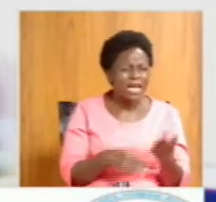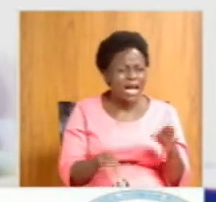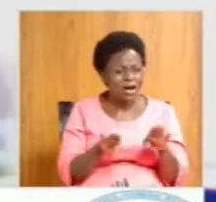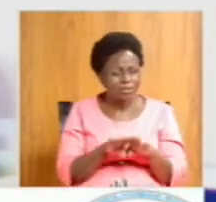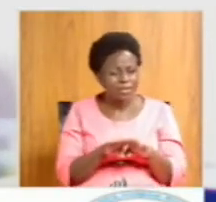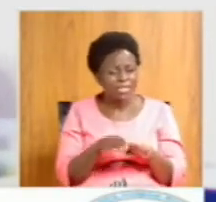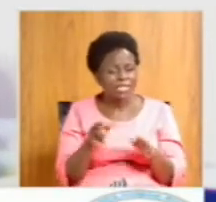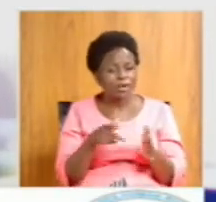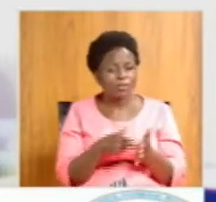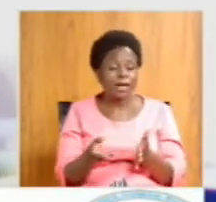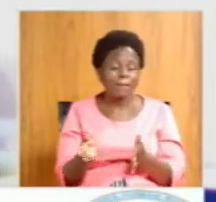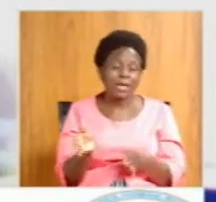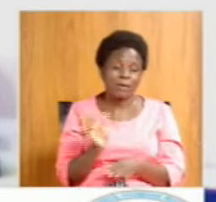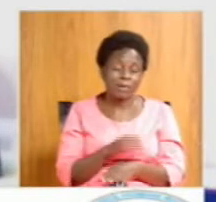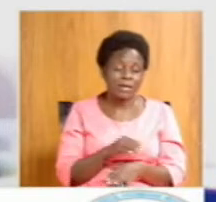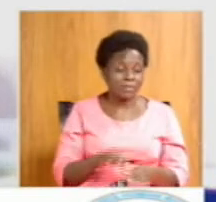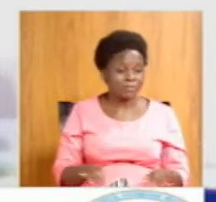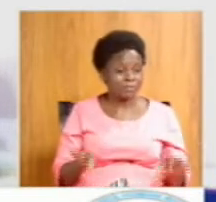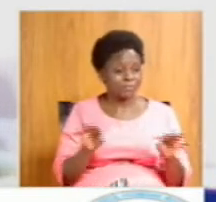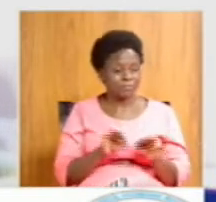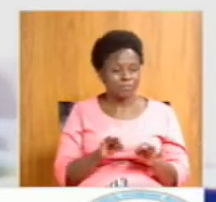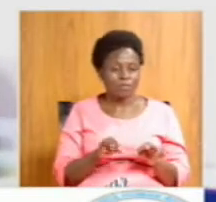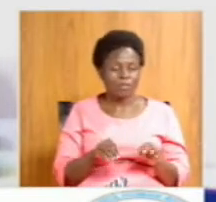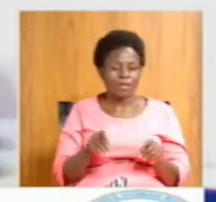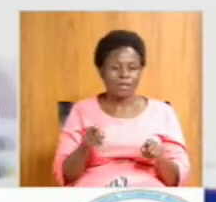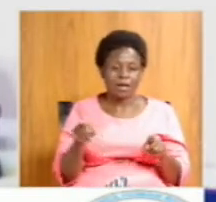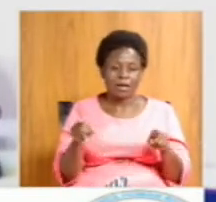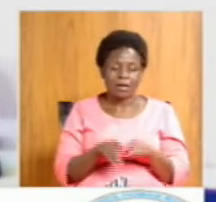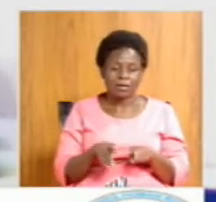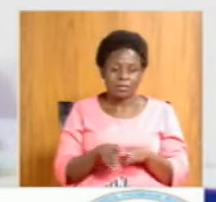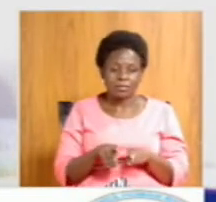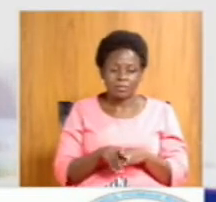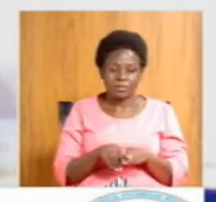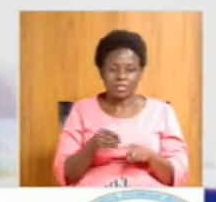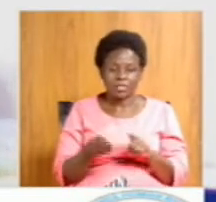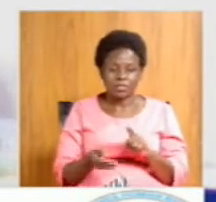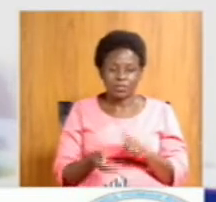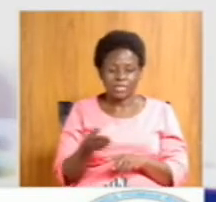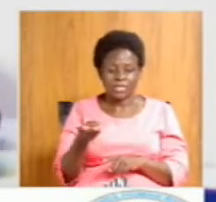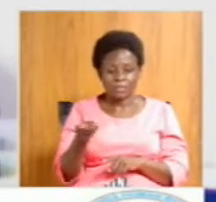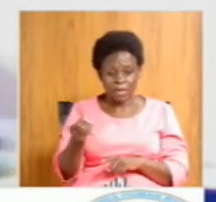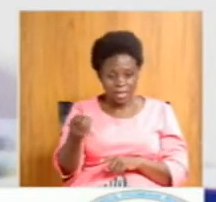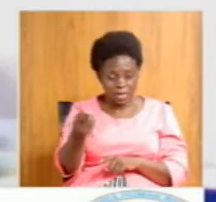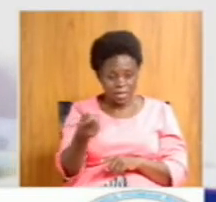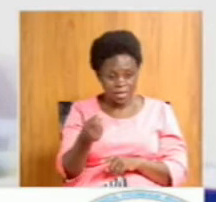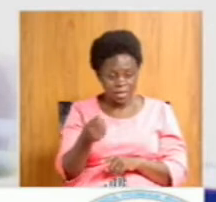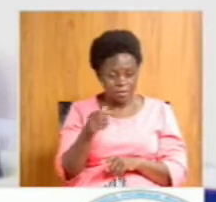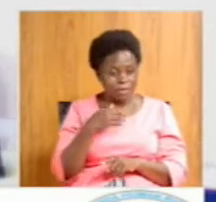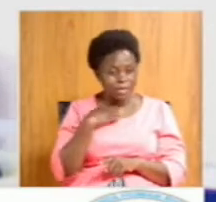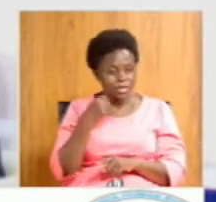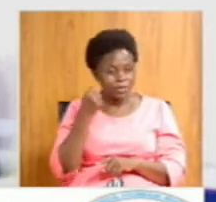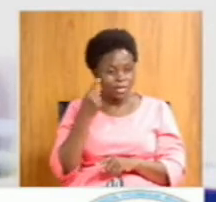how we are paying back so it's very important that as we get these amounts of money coming in we need to